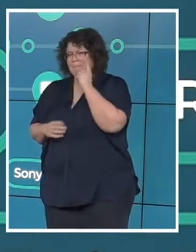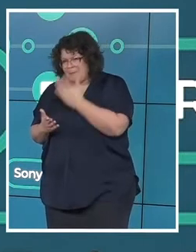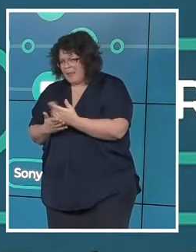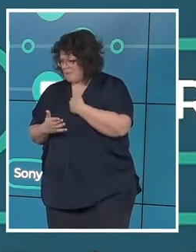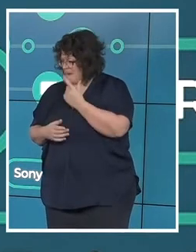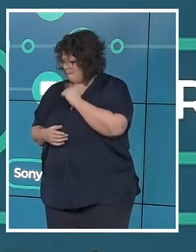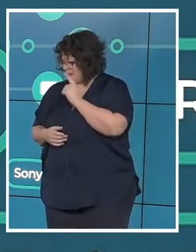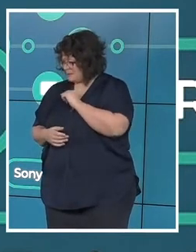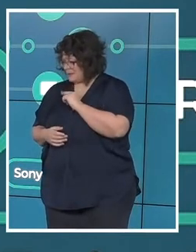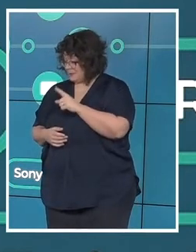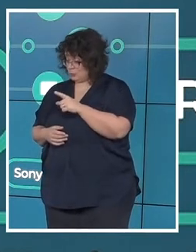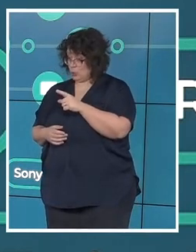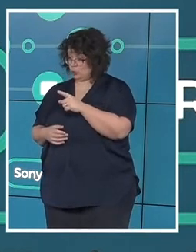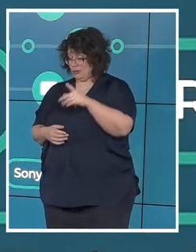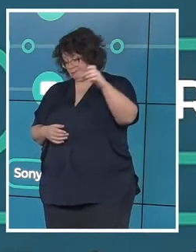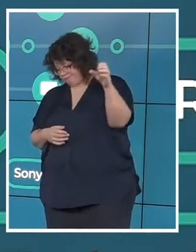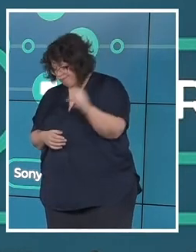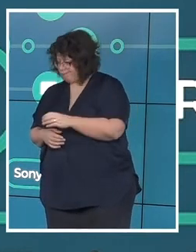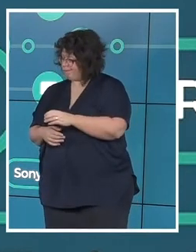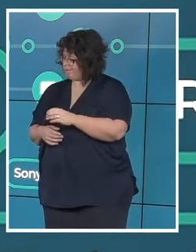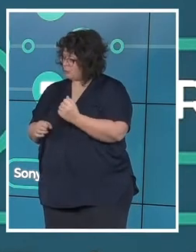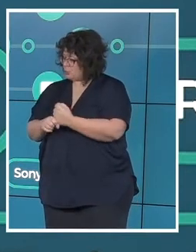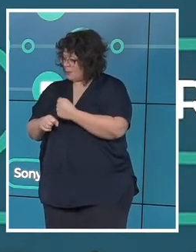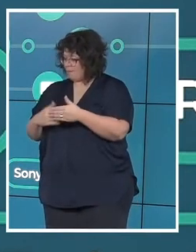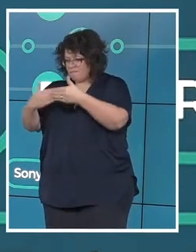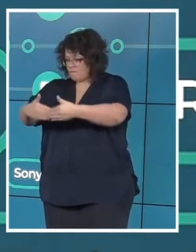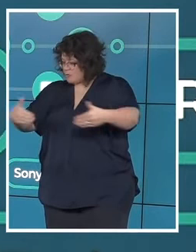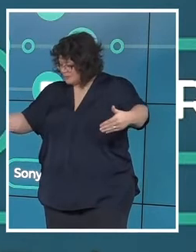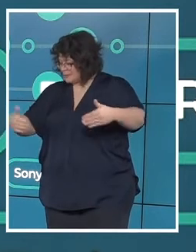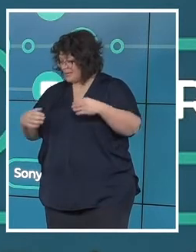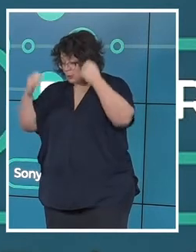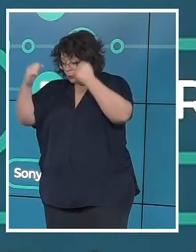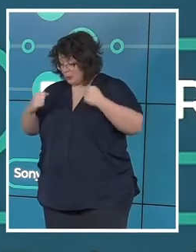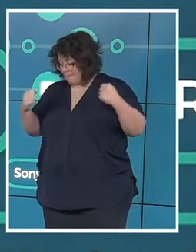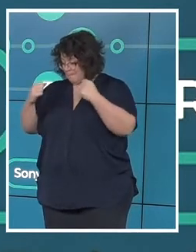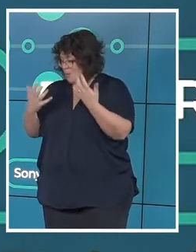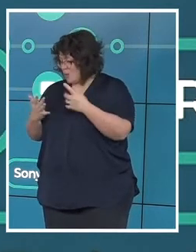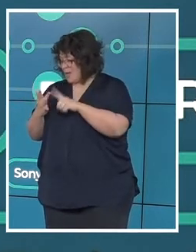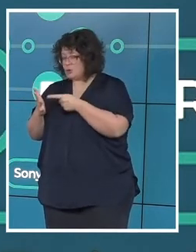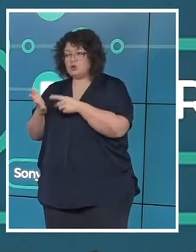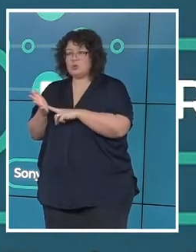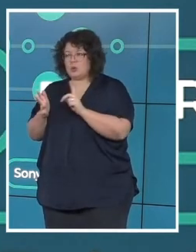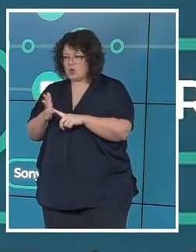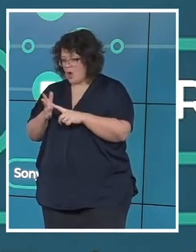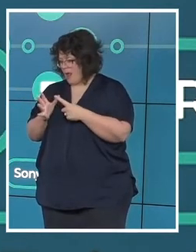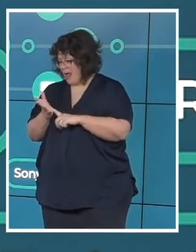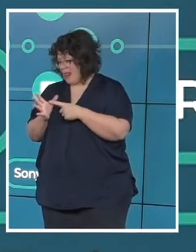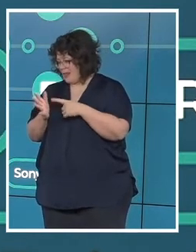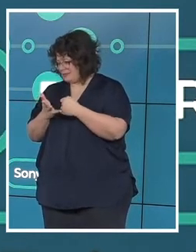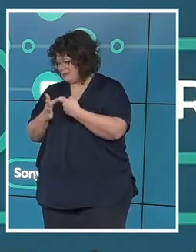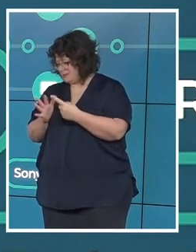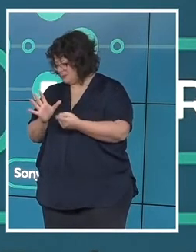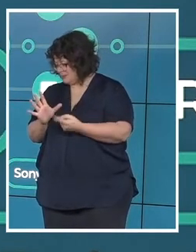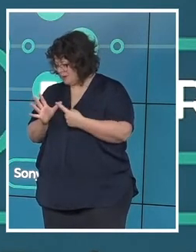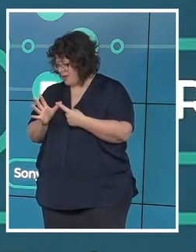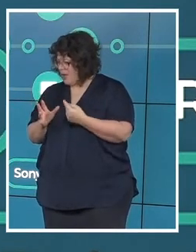Alaska. And my responsibilities were taking care of the cash register, managing the machines. One day, a woman came to the